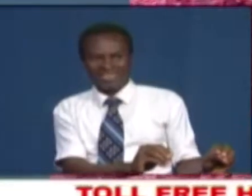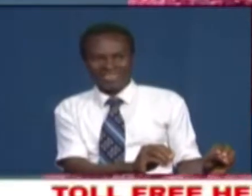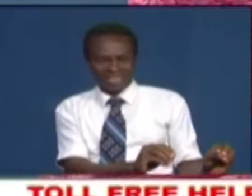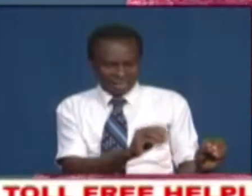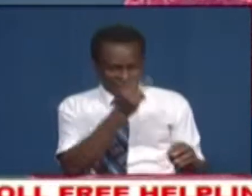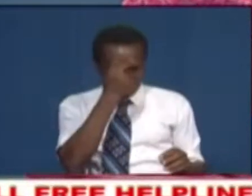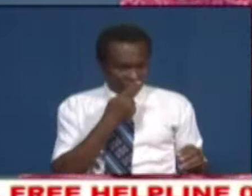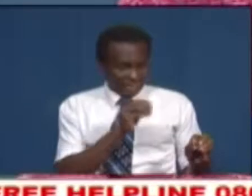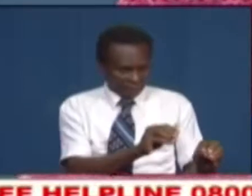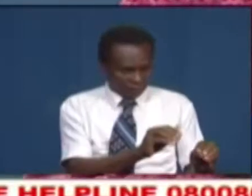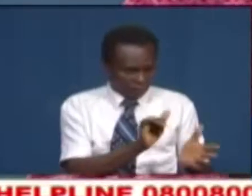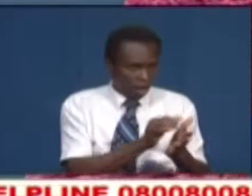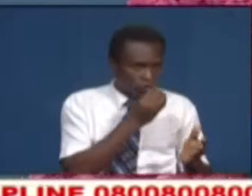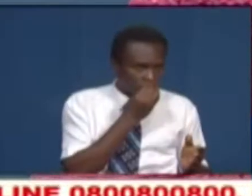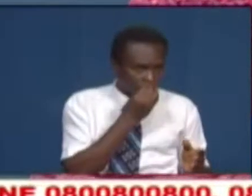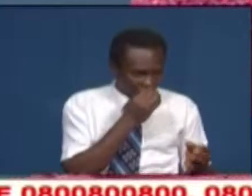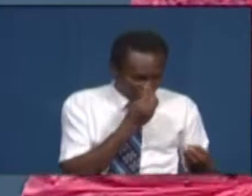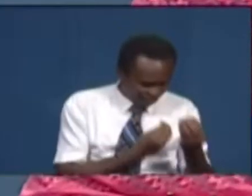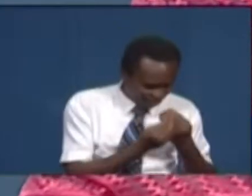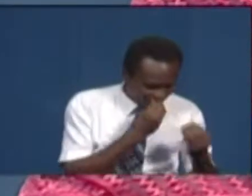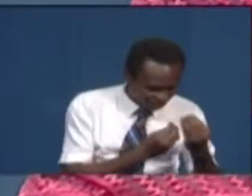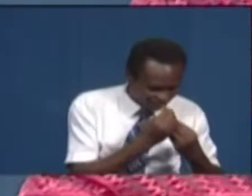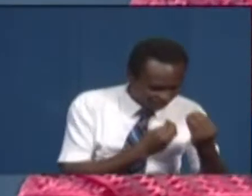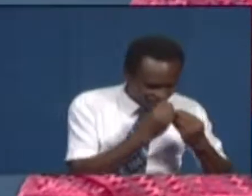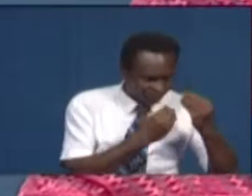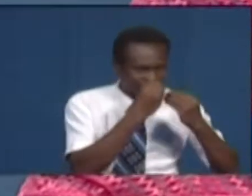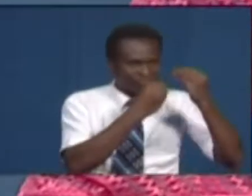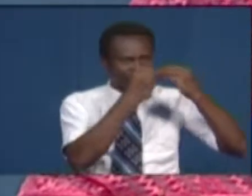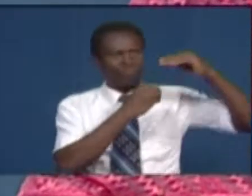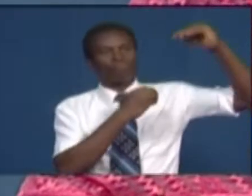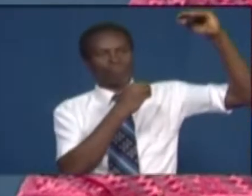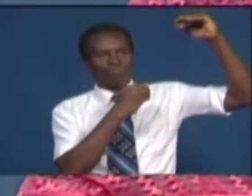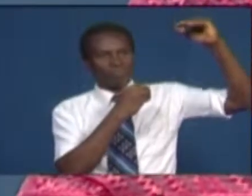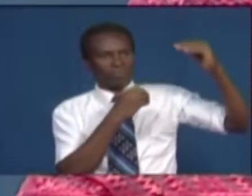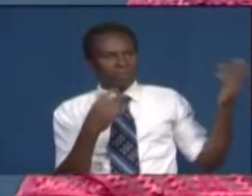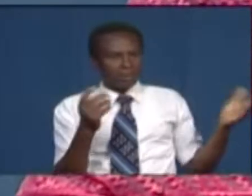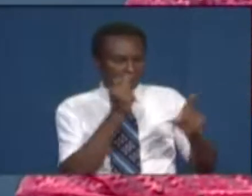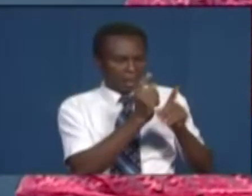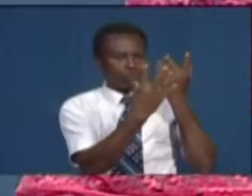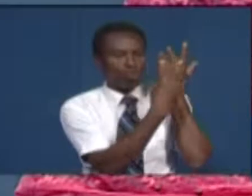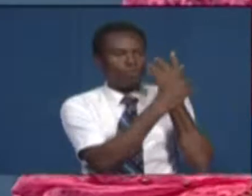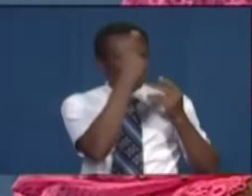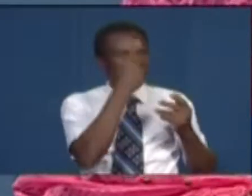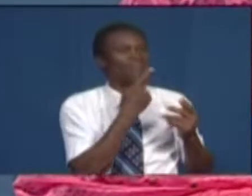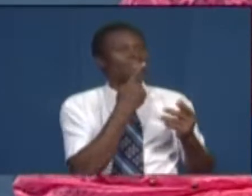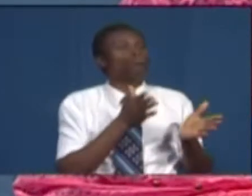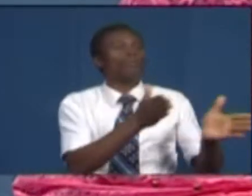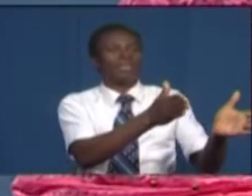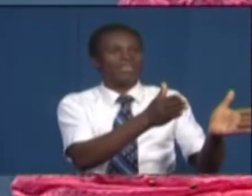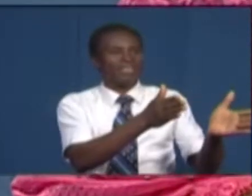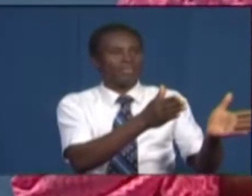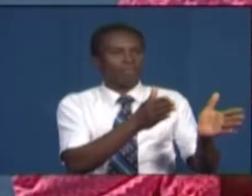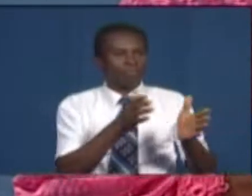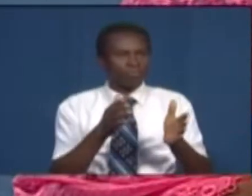very critical in shaping the food habits of adolescents. And I mean, all of us